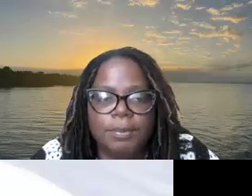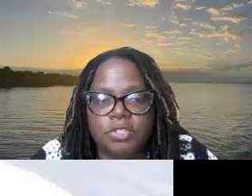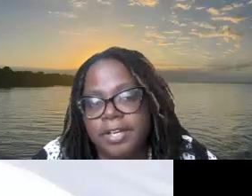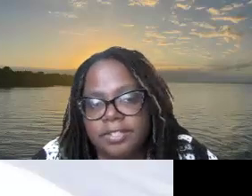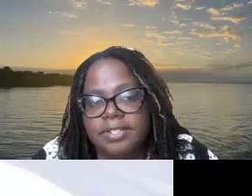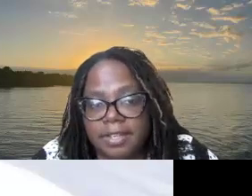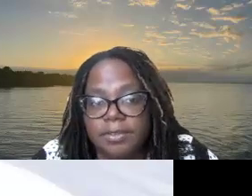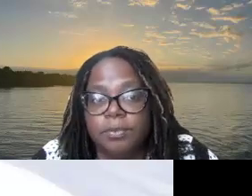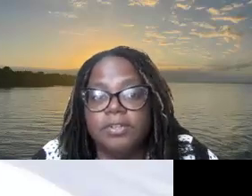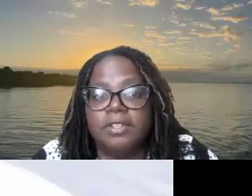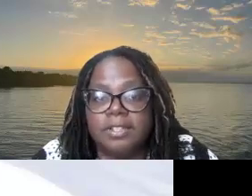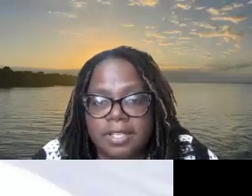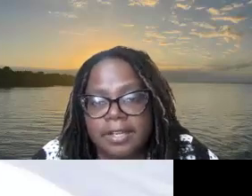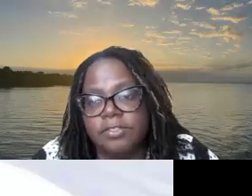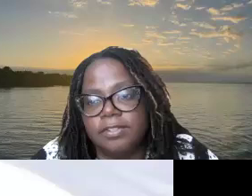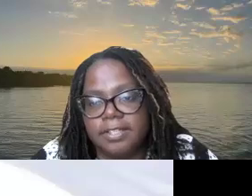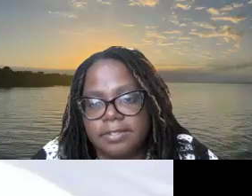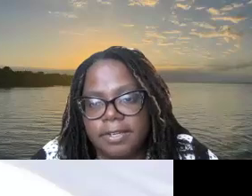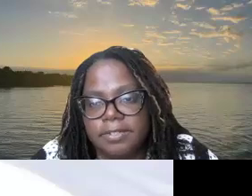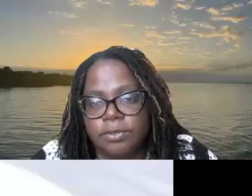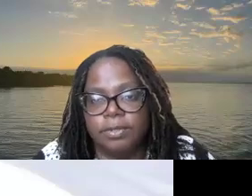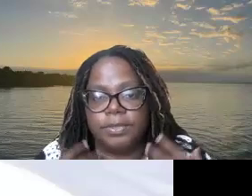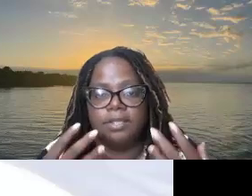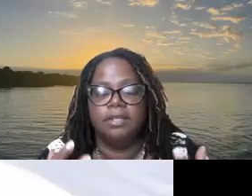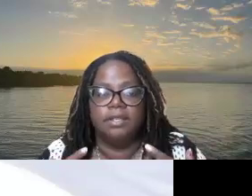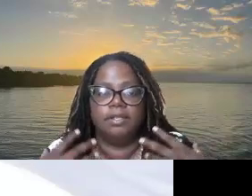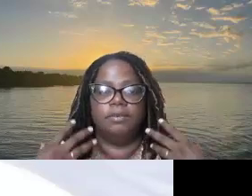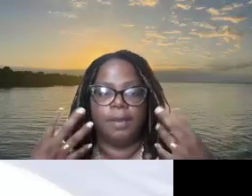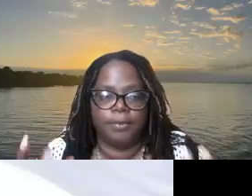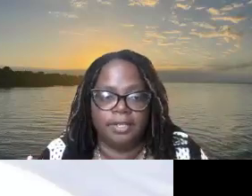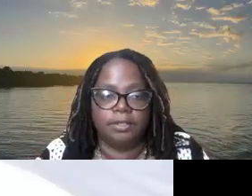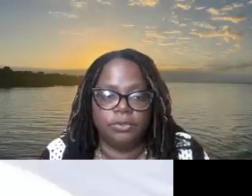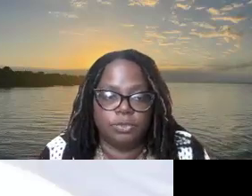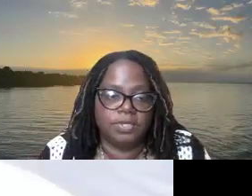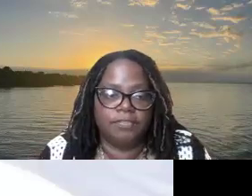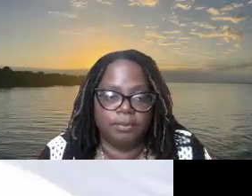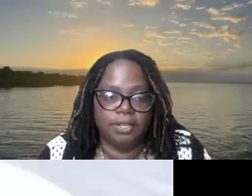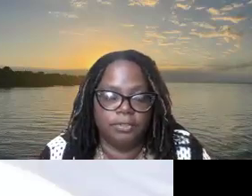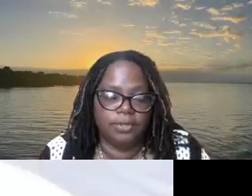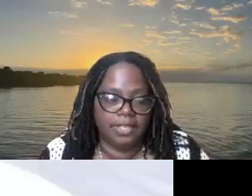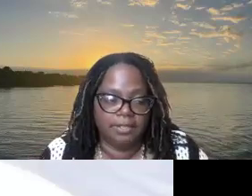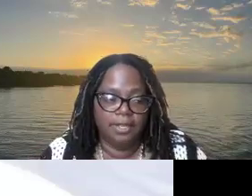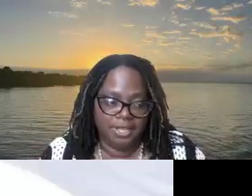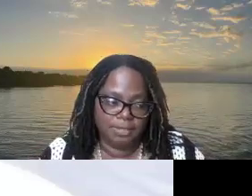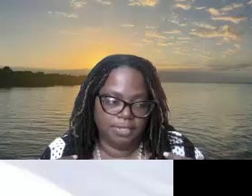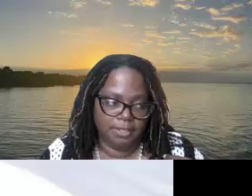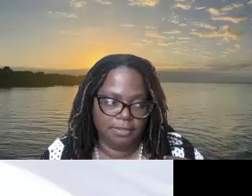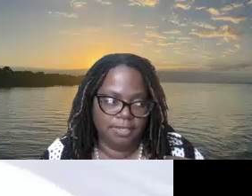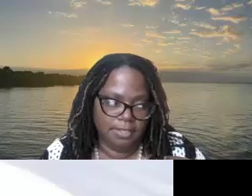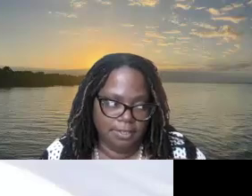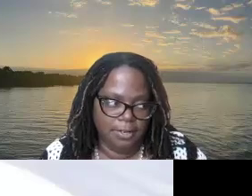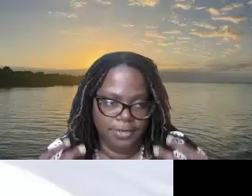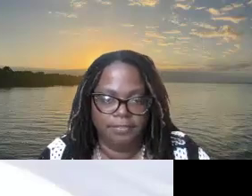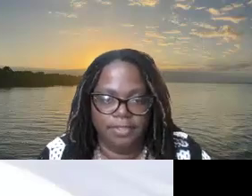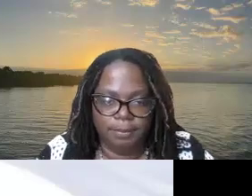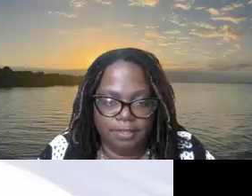then come up with strategies together, work alongside your plans, right? So you can be operating in a culture specific manner. You can't possibly